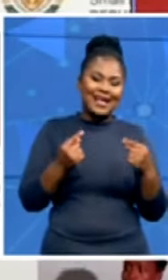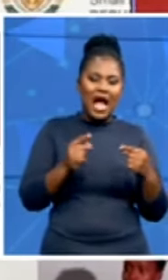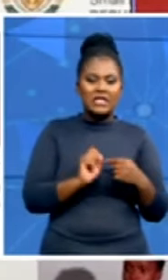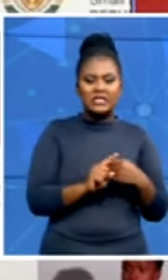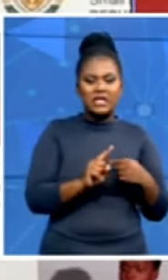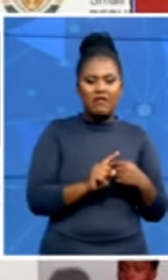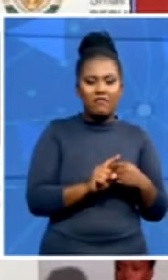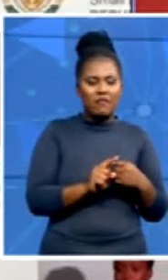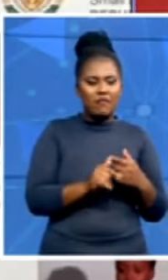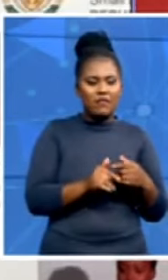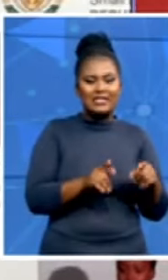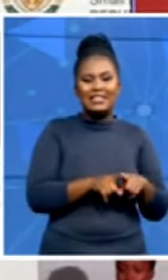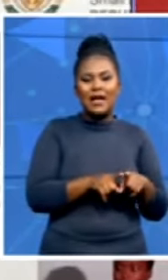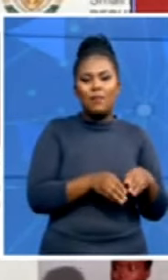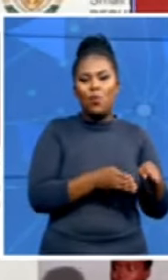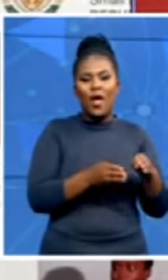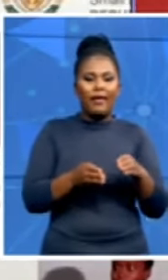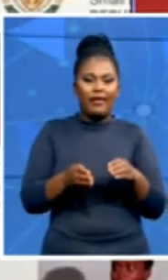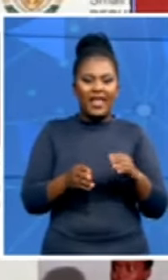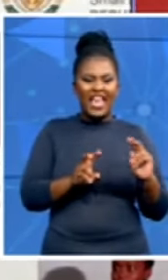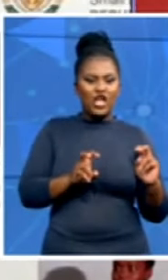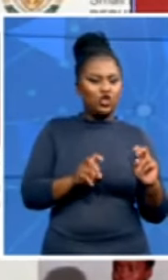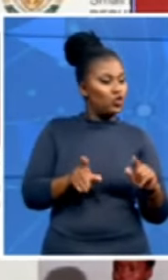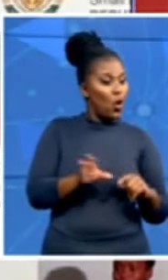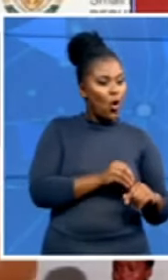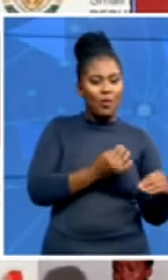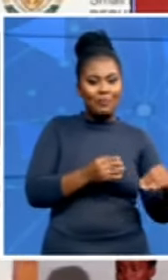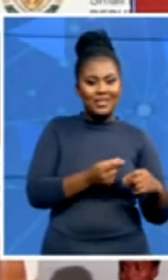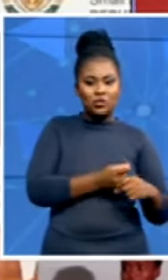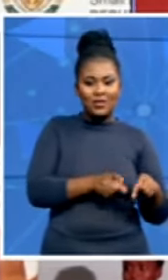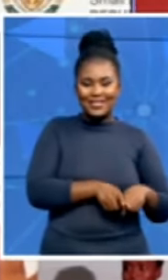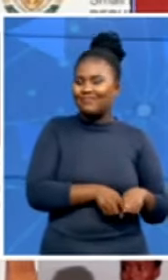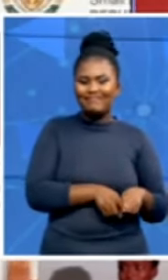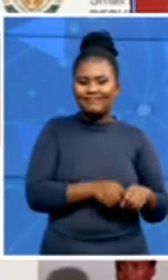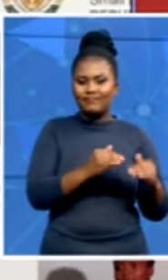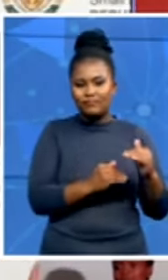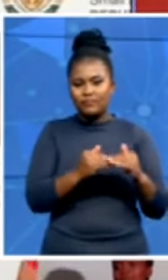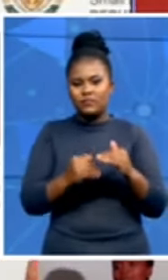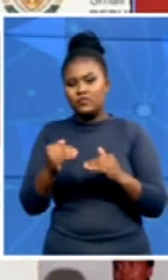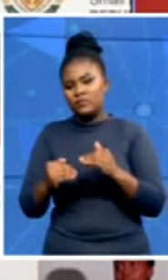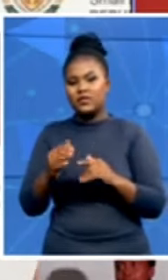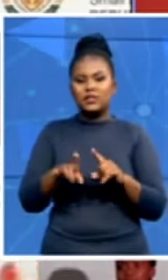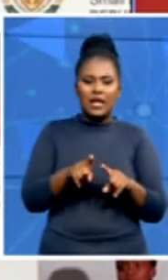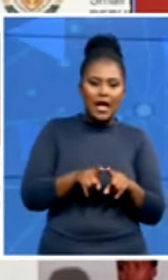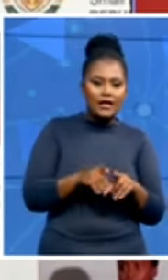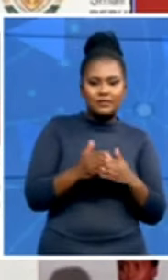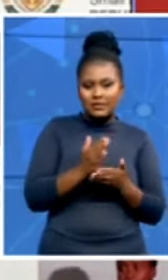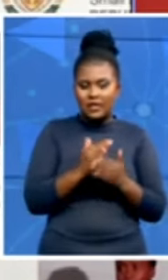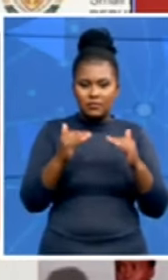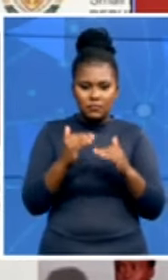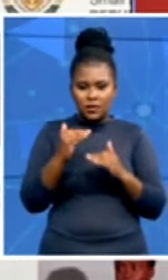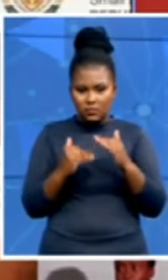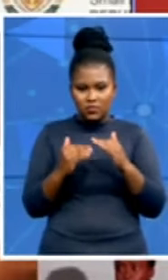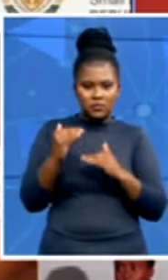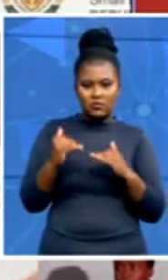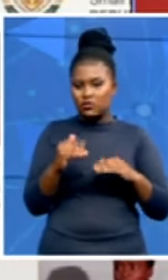certain issues, not in terms of the capability or the quality, but in certain instances, as I made mention, for example, about those that are in the retail, others will buy